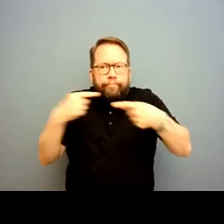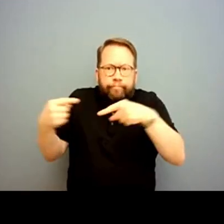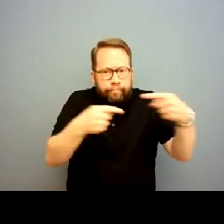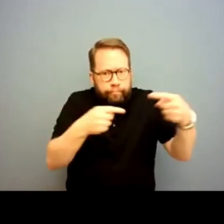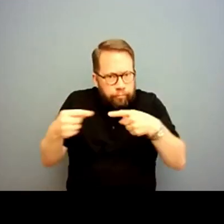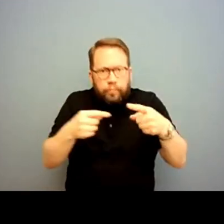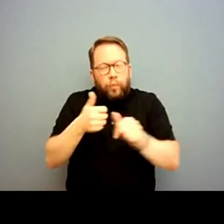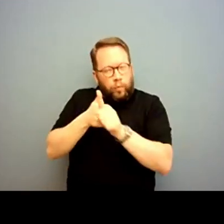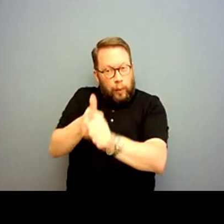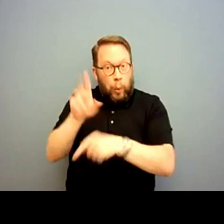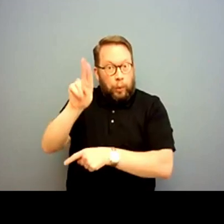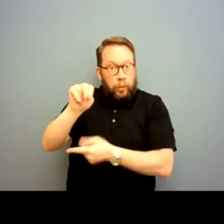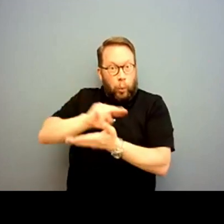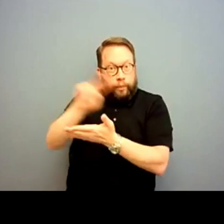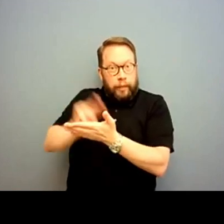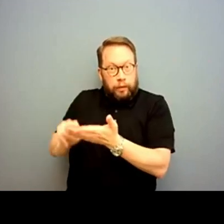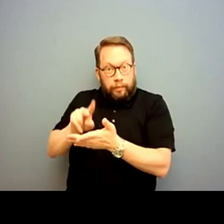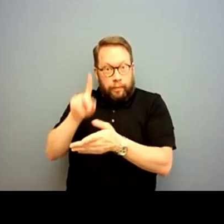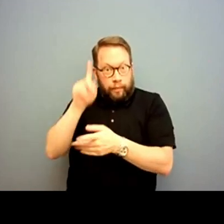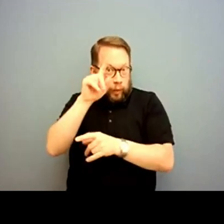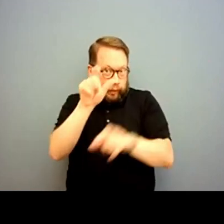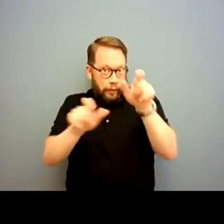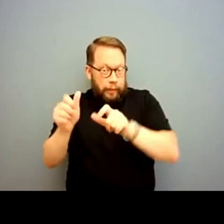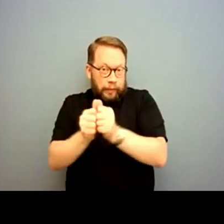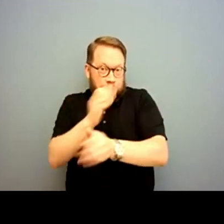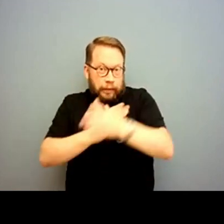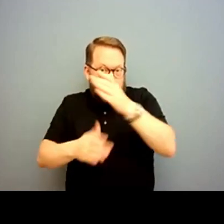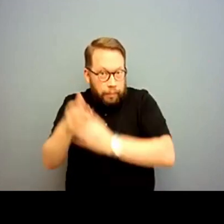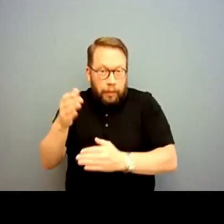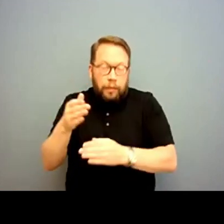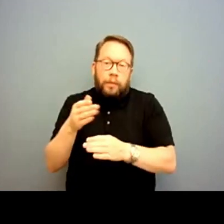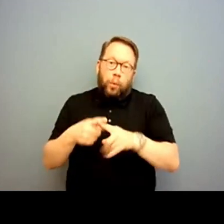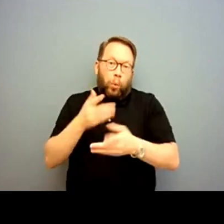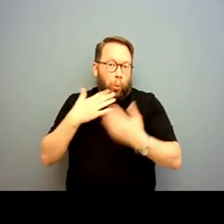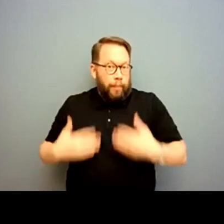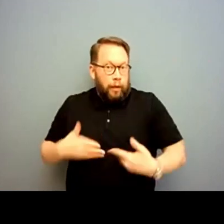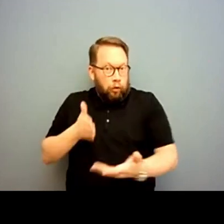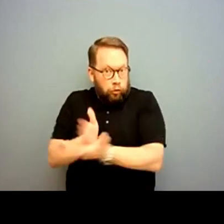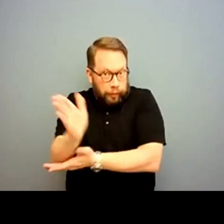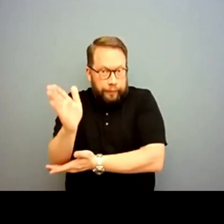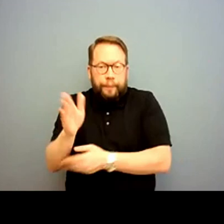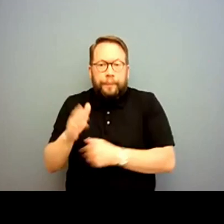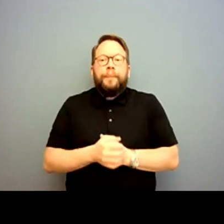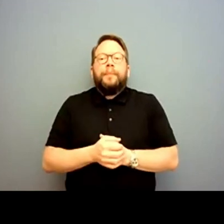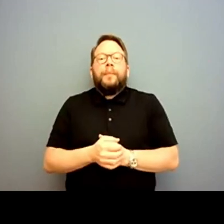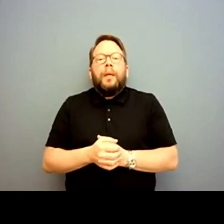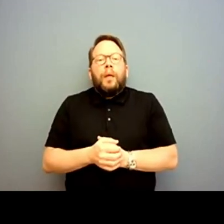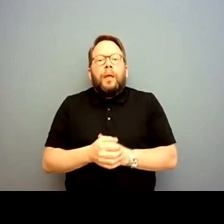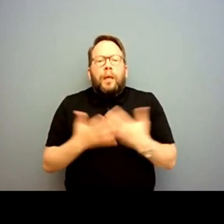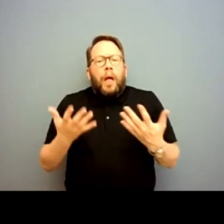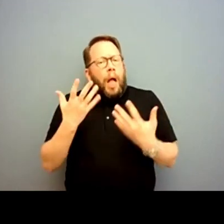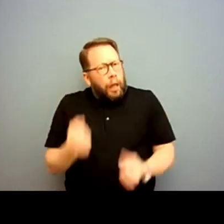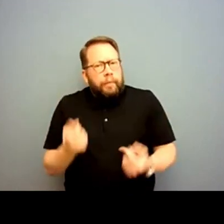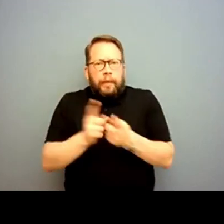There is a long tradition of Nordic research cooperation on disability. Helsinki University is